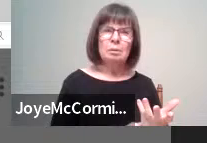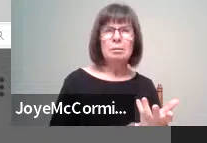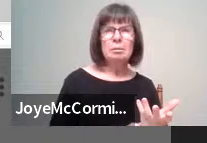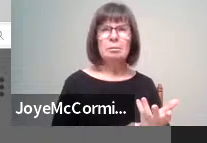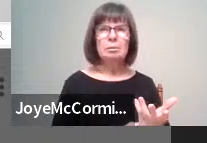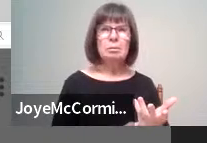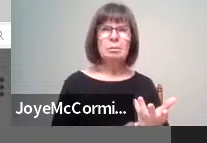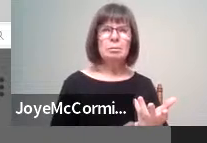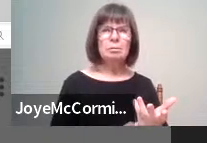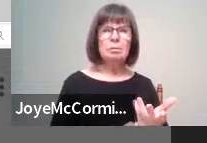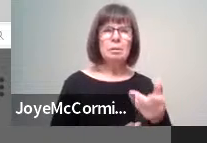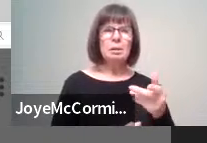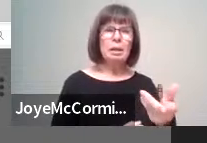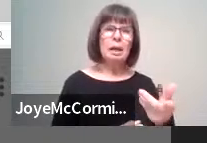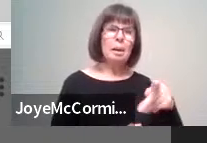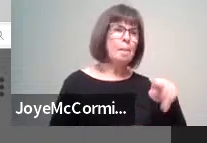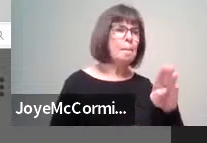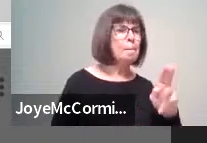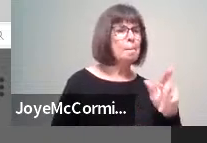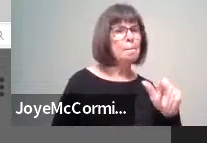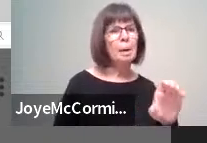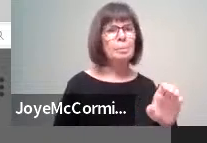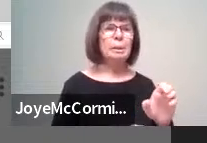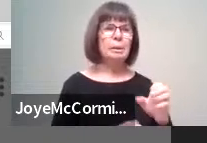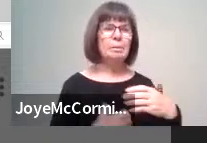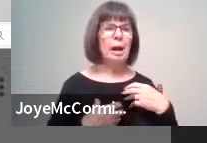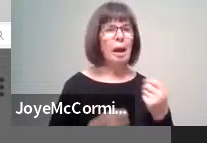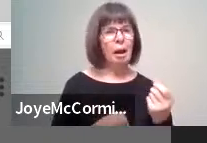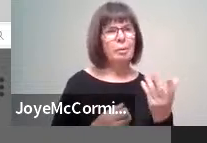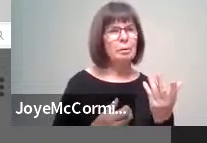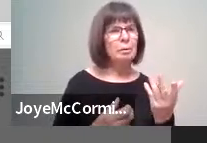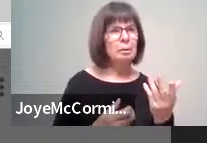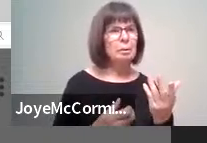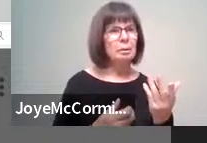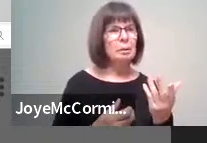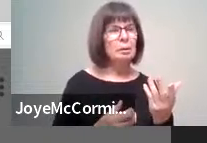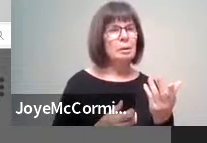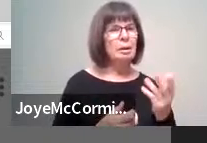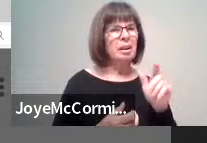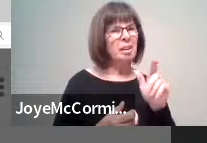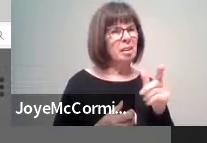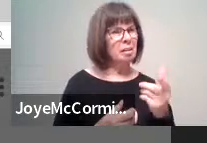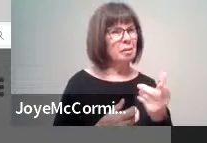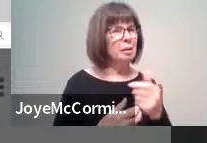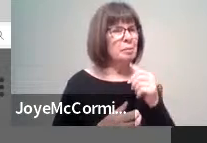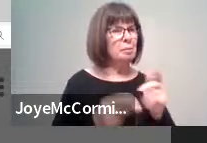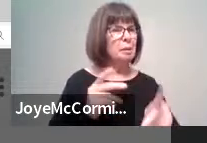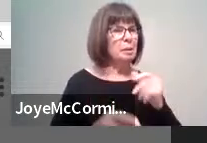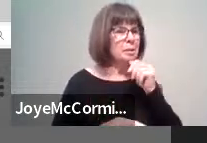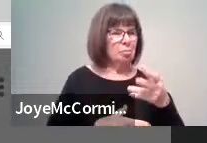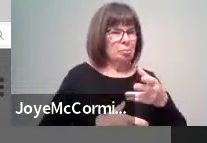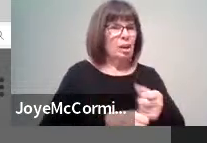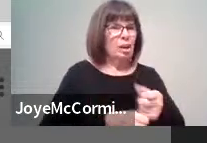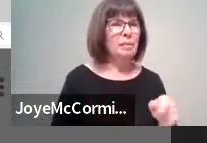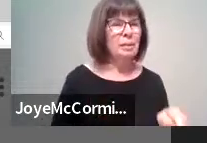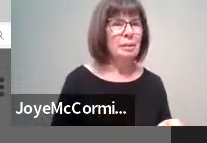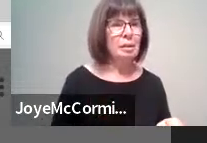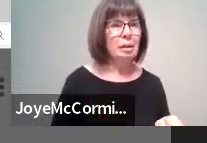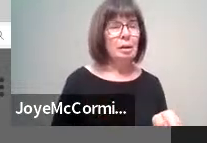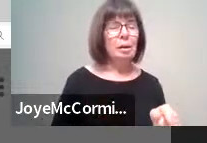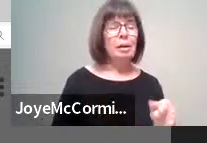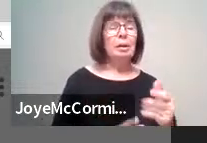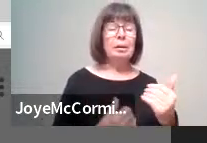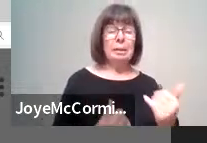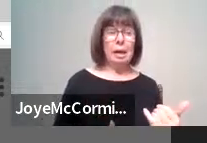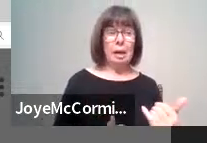I would say like public health, healthcare, et cetera. And that erosion has been ongoing since the beginning of the pandemic, but now